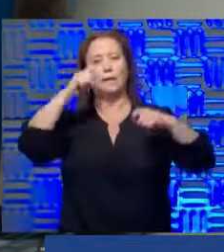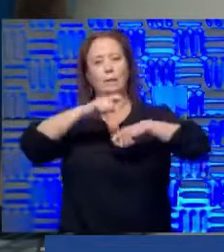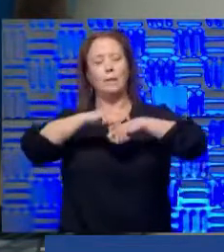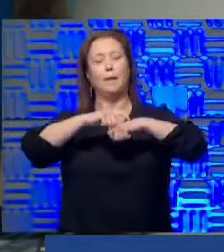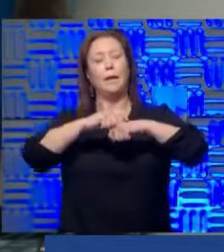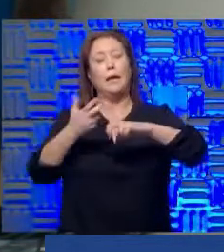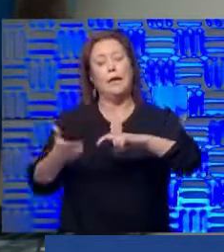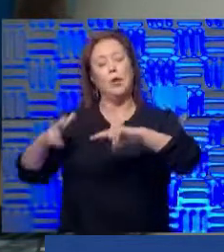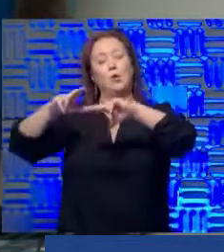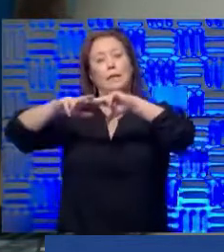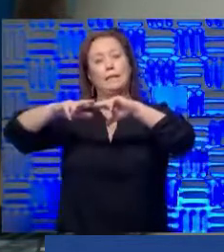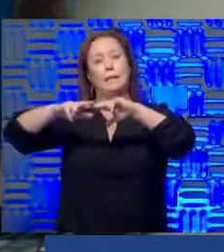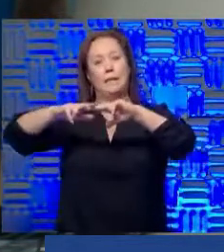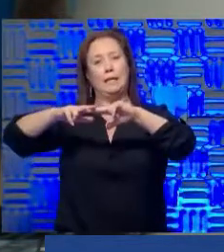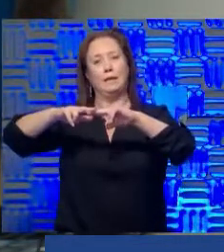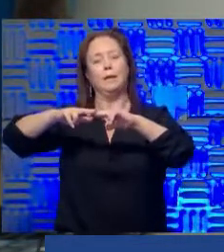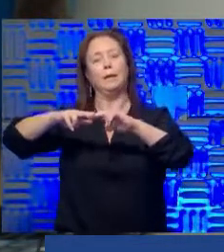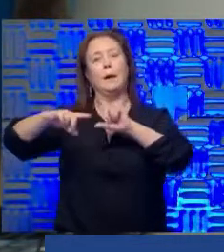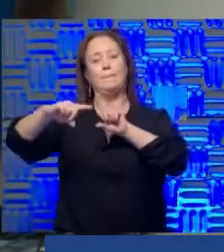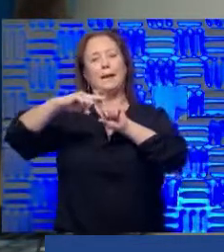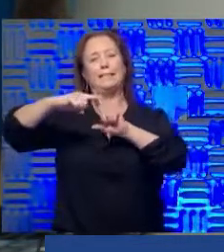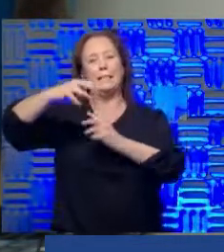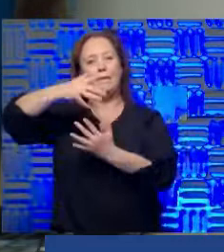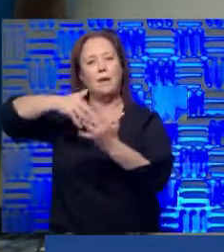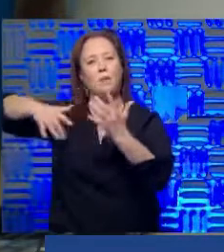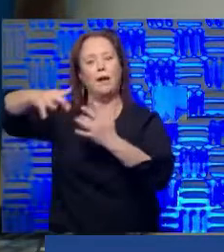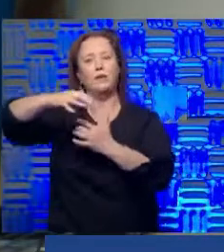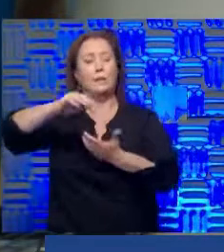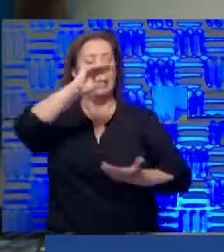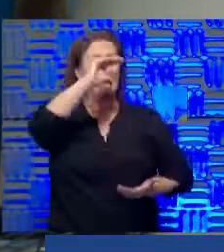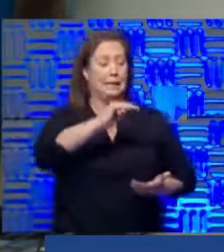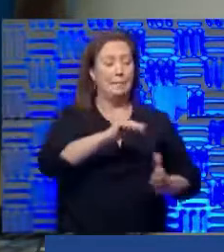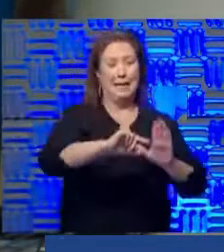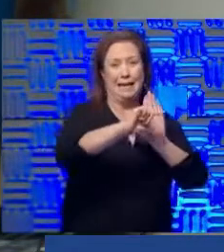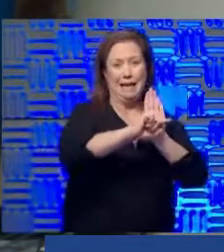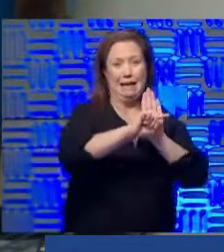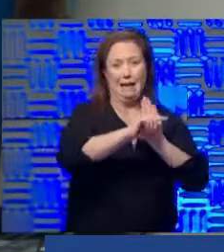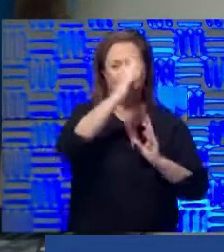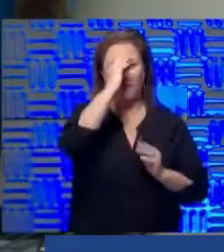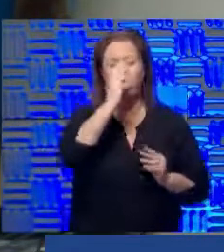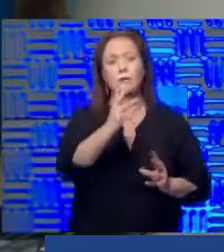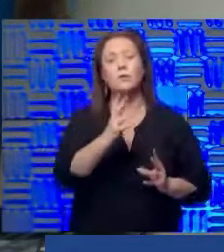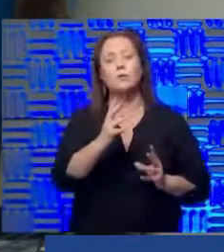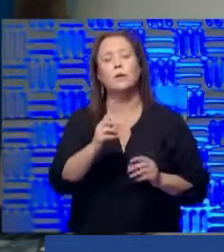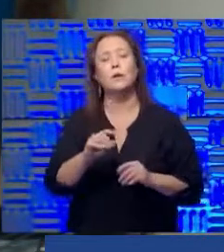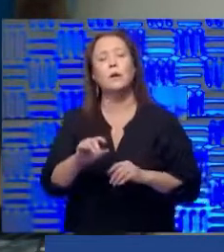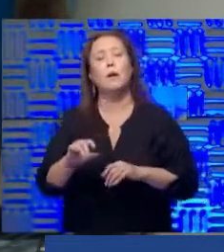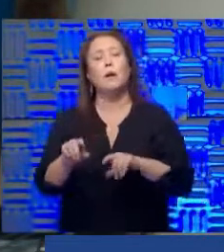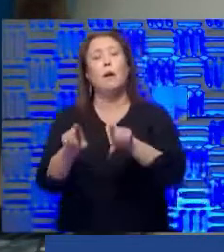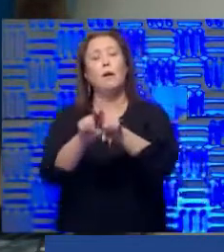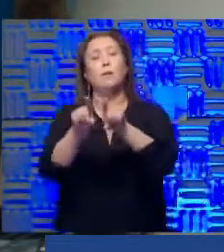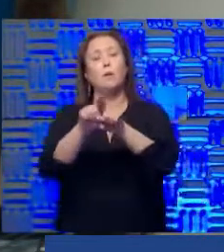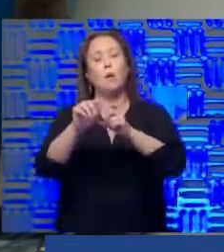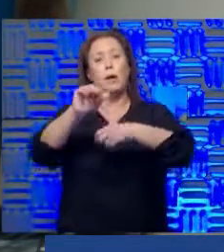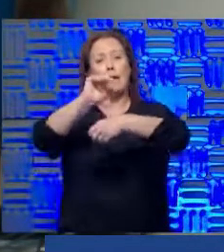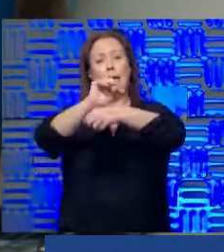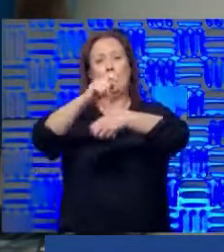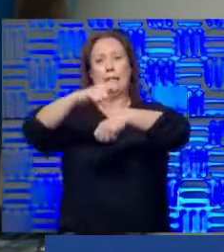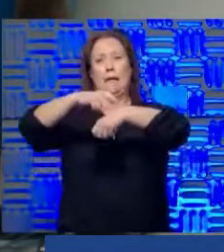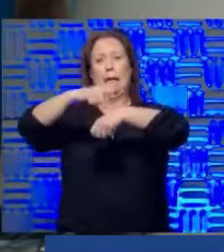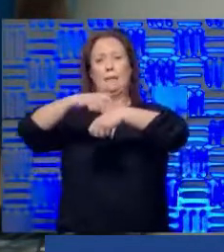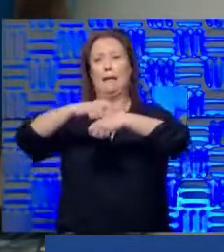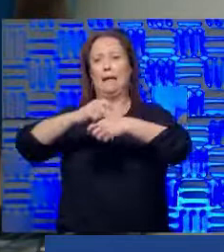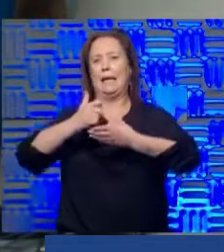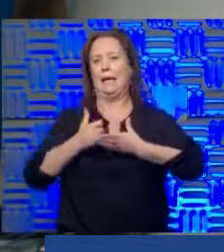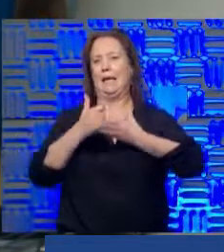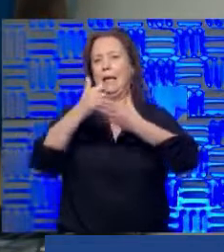positive interactions, exercising, of course, limiting negative information. And the other thing, at nighttime, sometimes it even